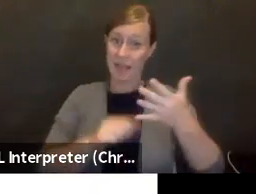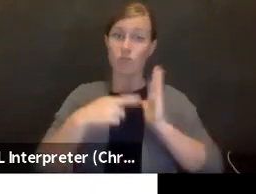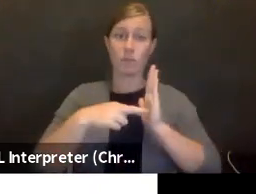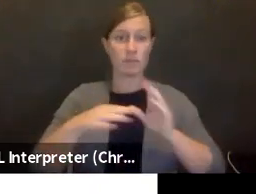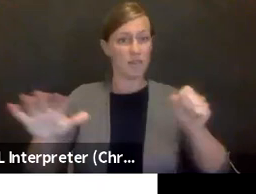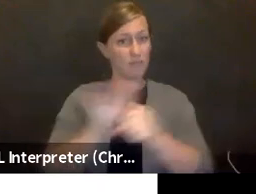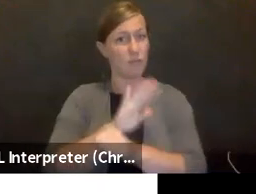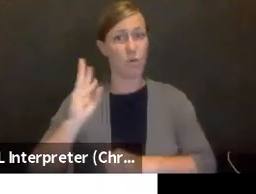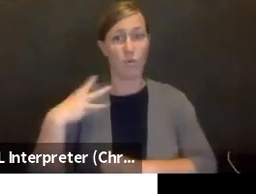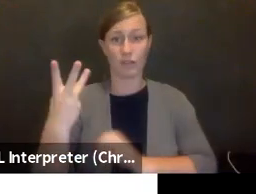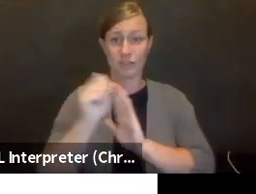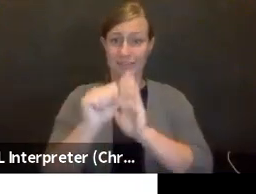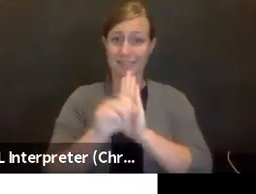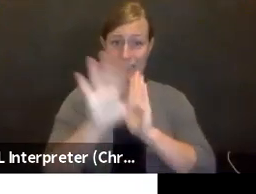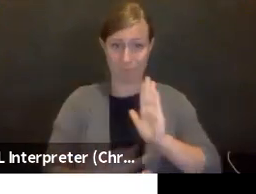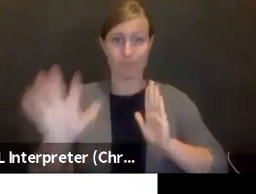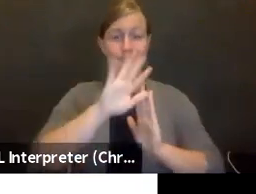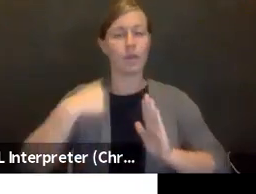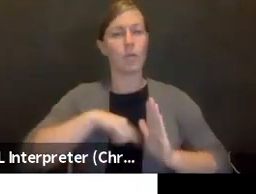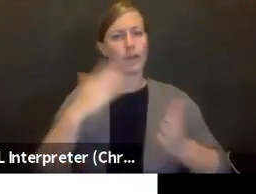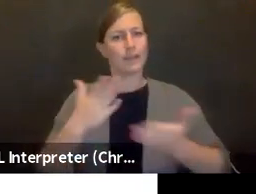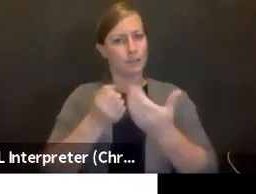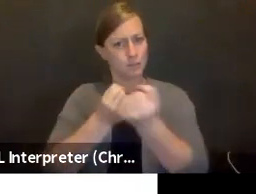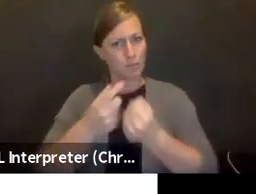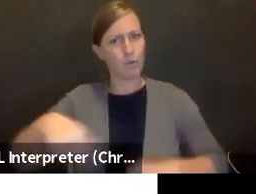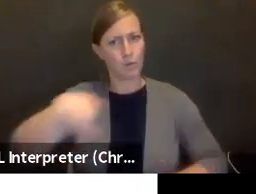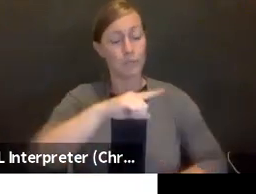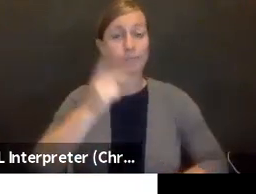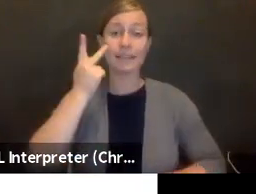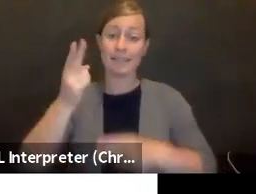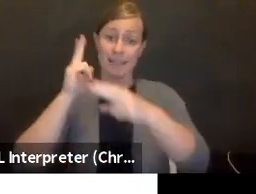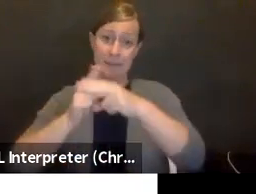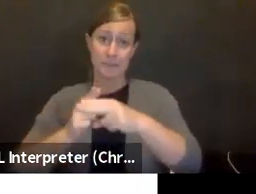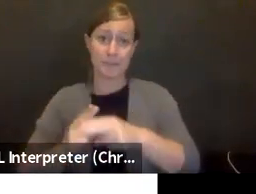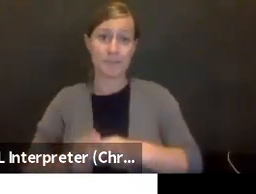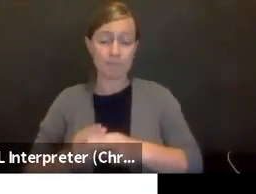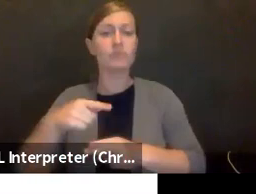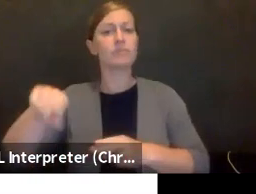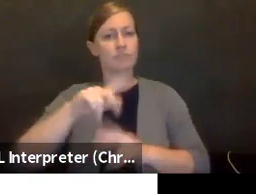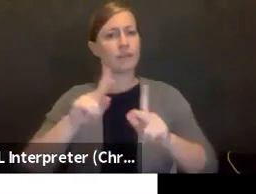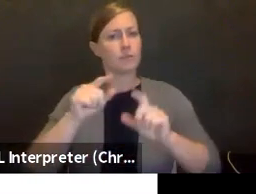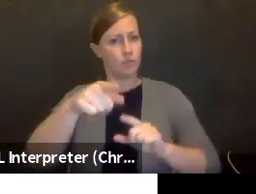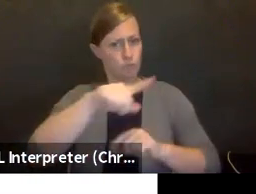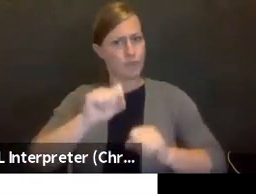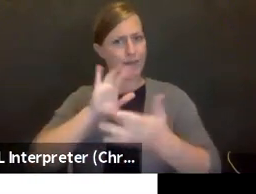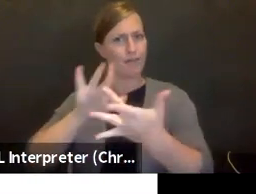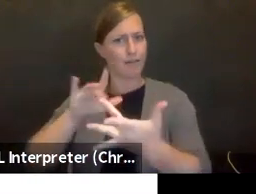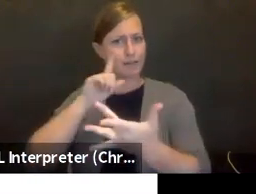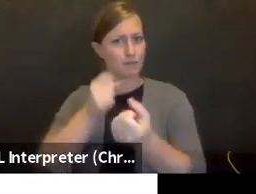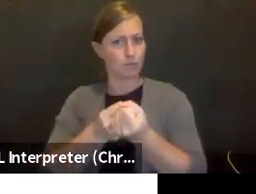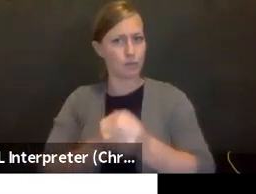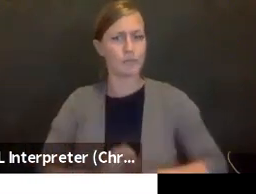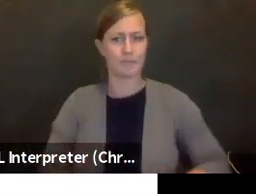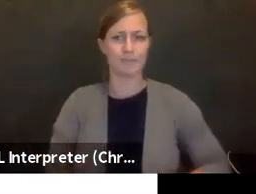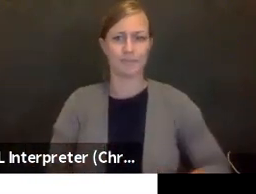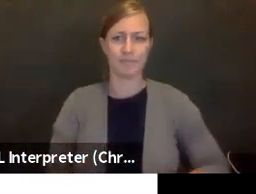state of Washington, and we're here to support you. The people shown here are who you can contact for that support. So